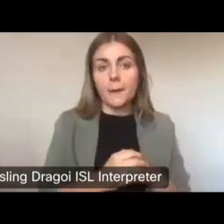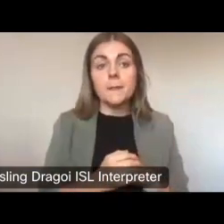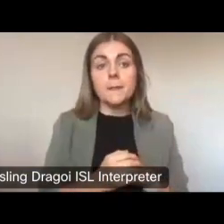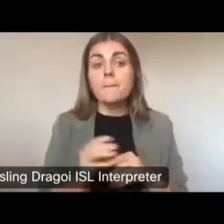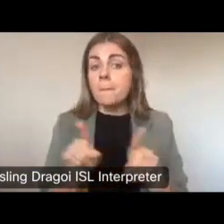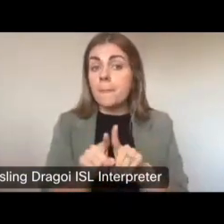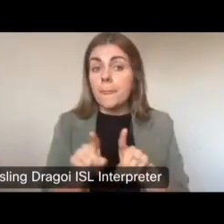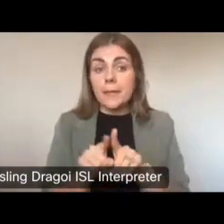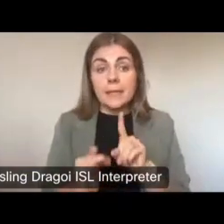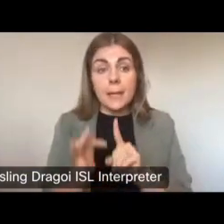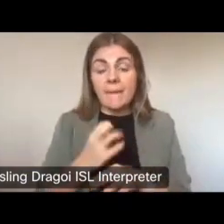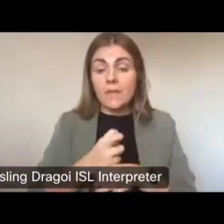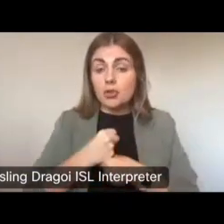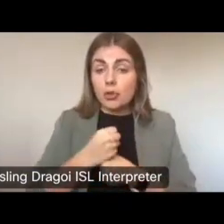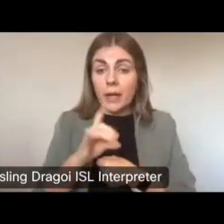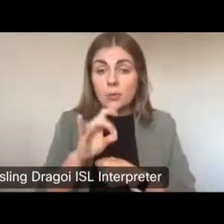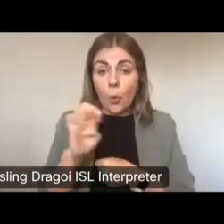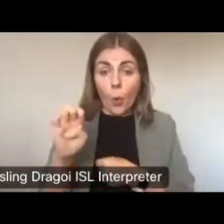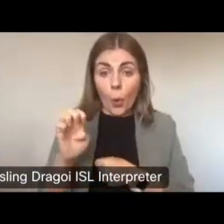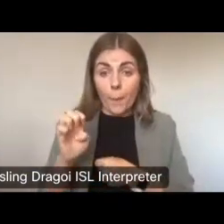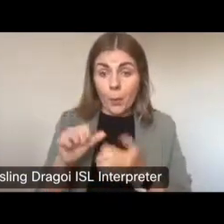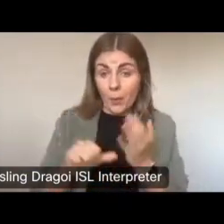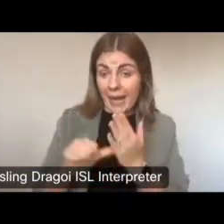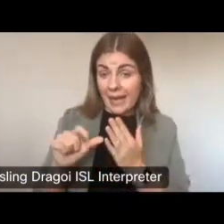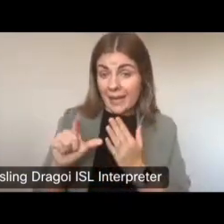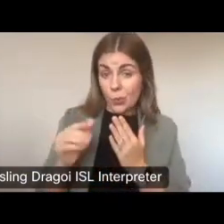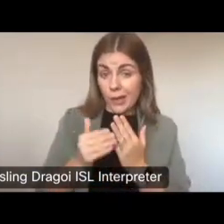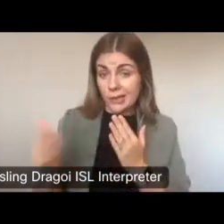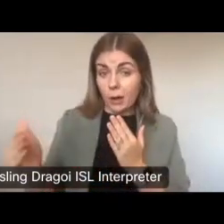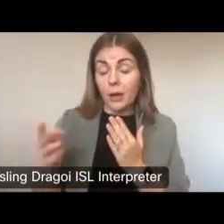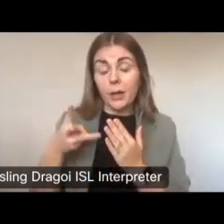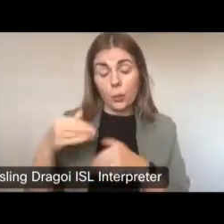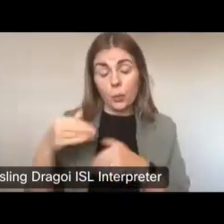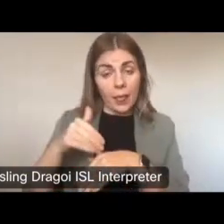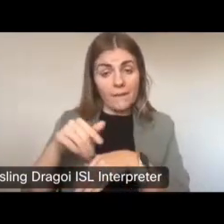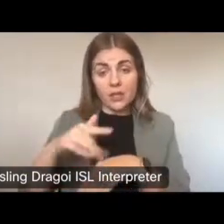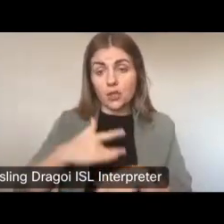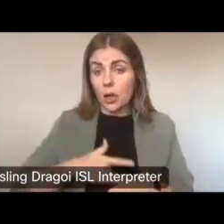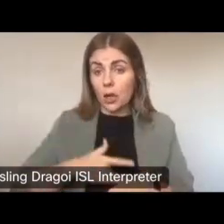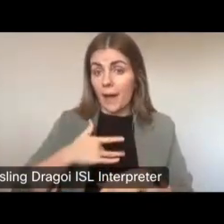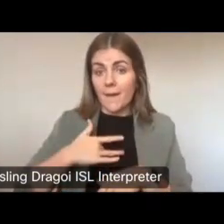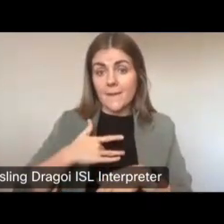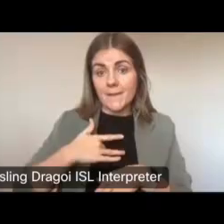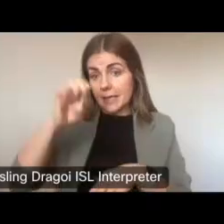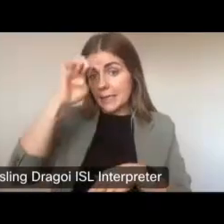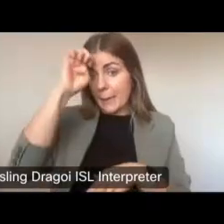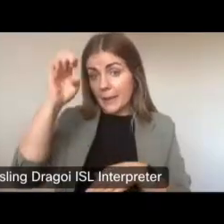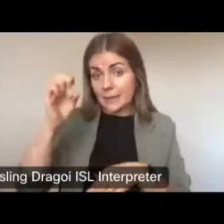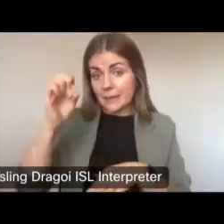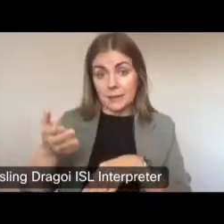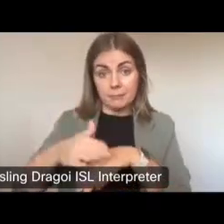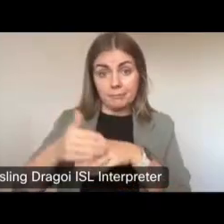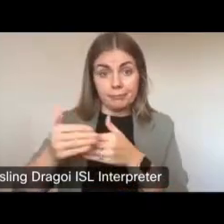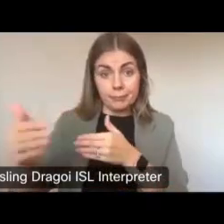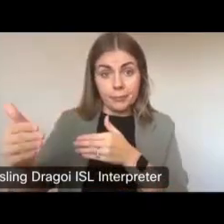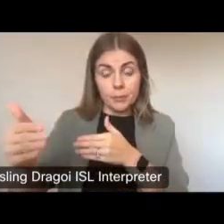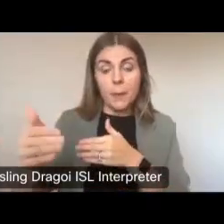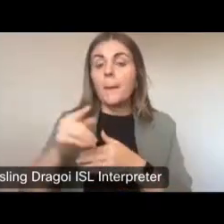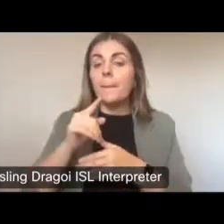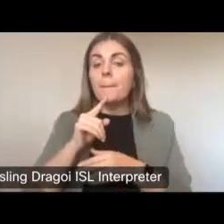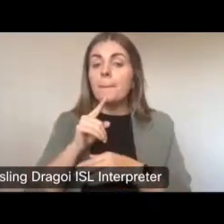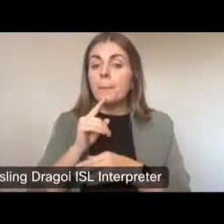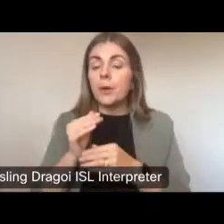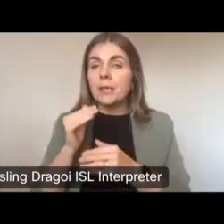in the age of 20s, it will shorten your lifespan. It will affect your health, but again, not as significant as when you're in childhood. Oh, that's